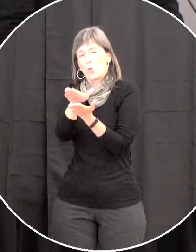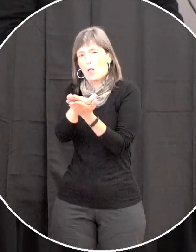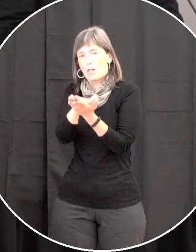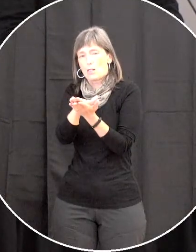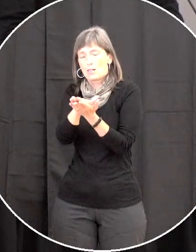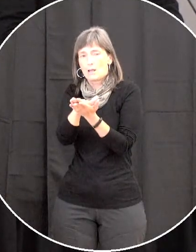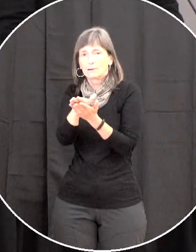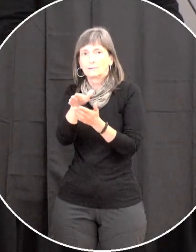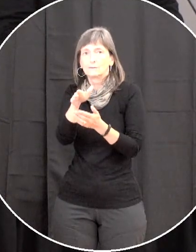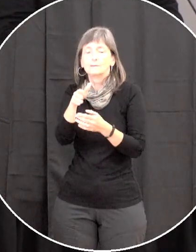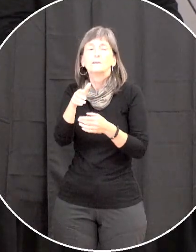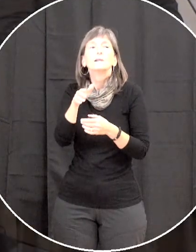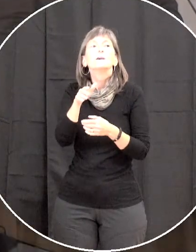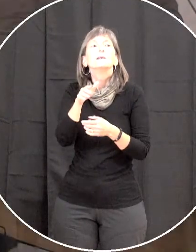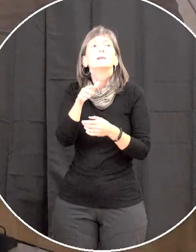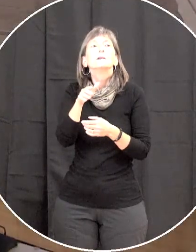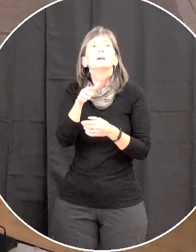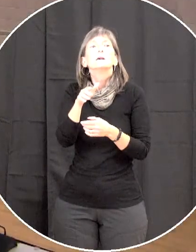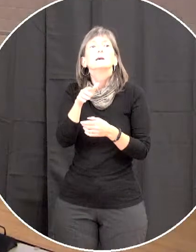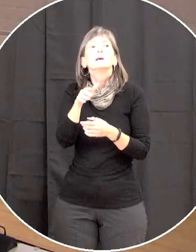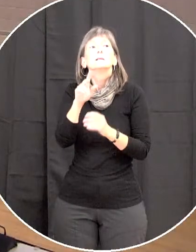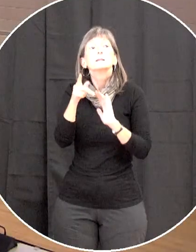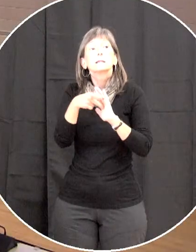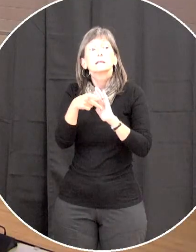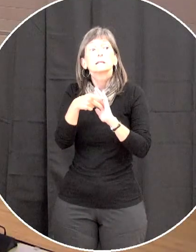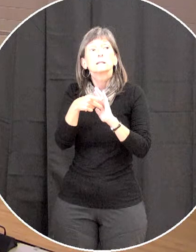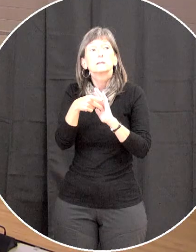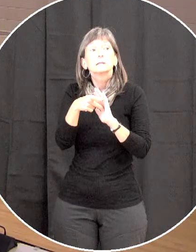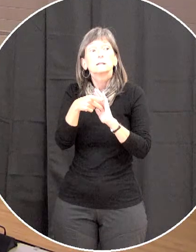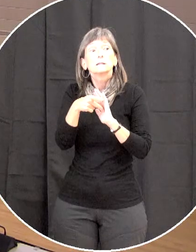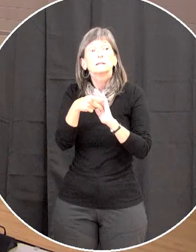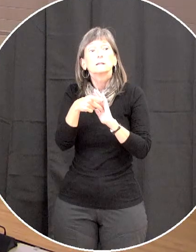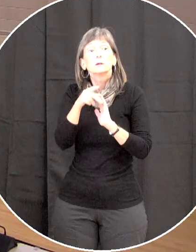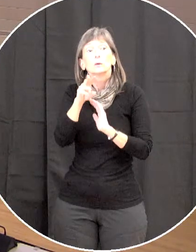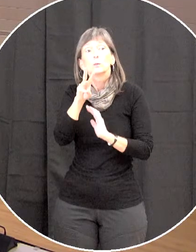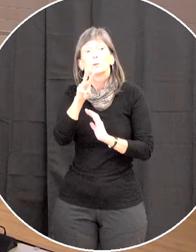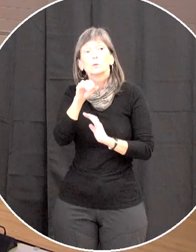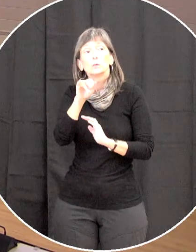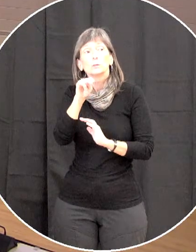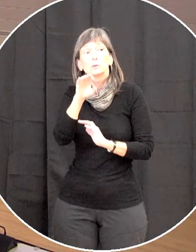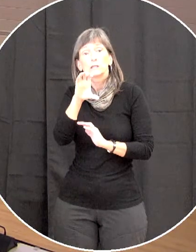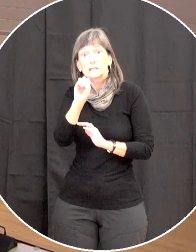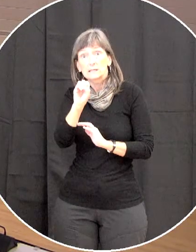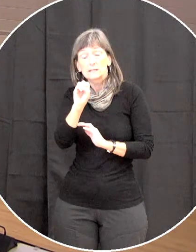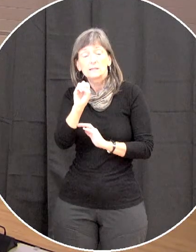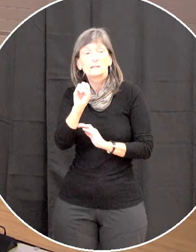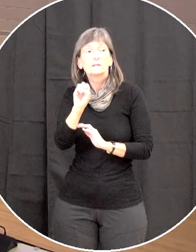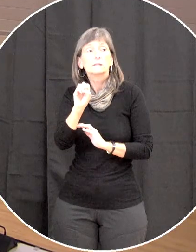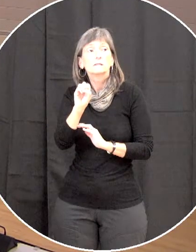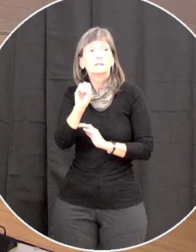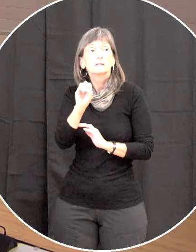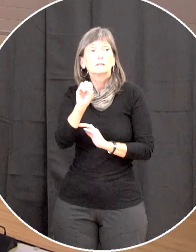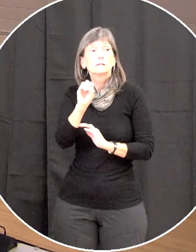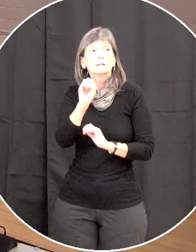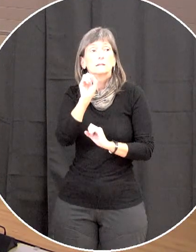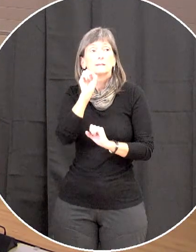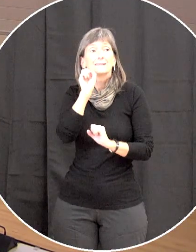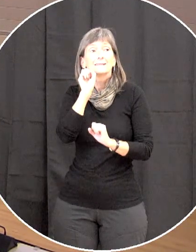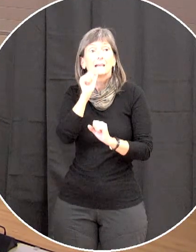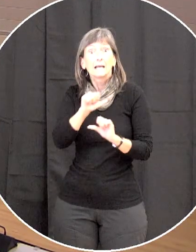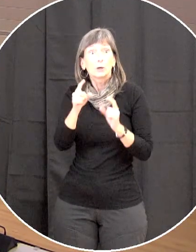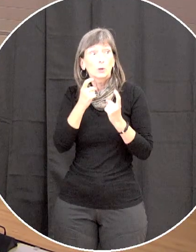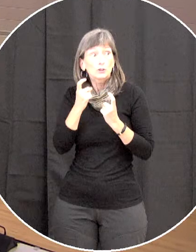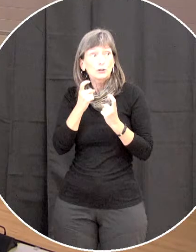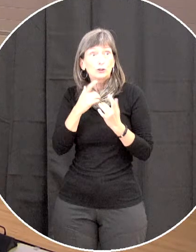Operations Committee. So moved. Can I get a seconder for that motion? Wintz is seconding. All in favor? Any